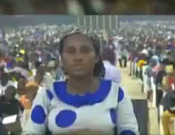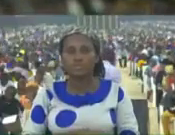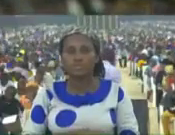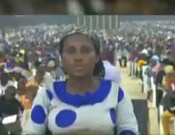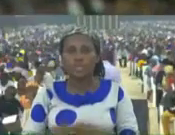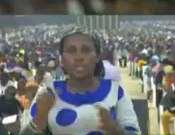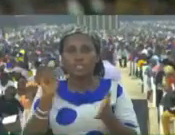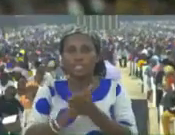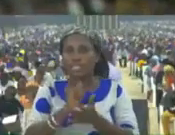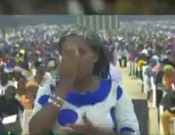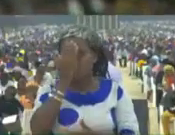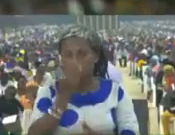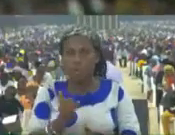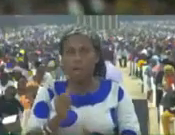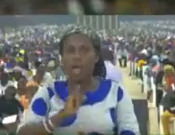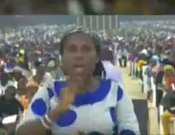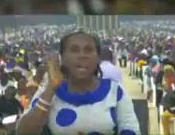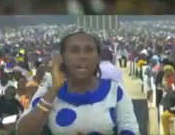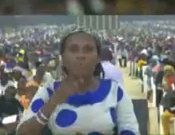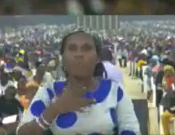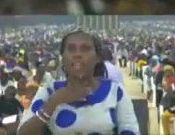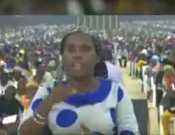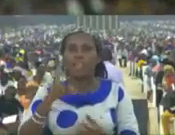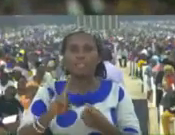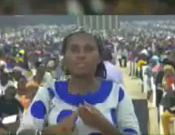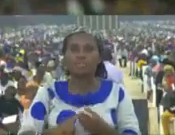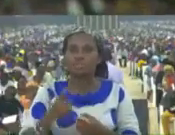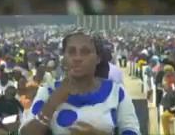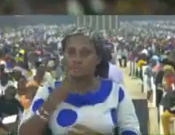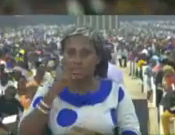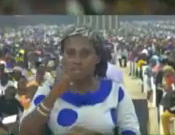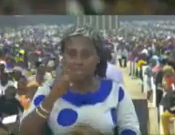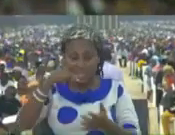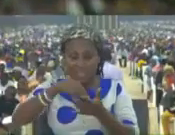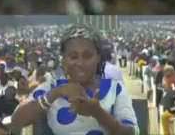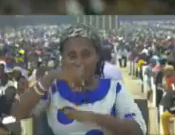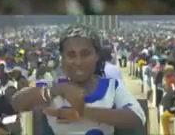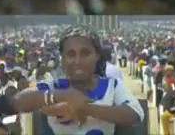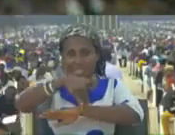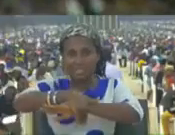That's why I would like to decree tonight